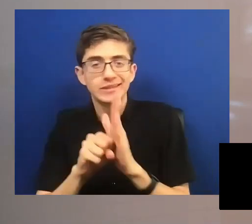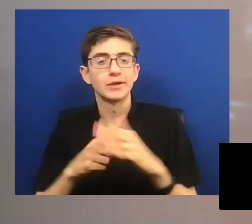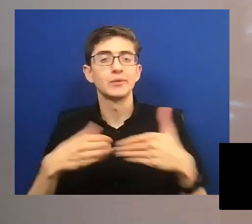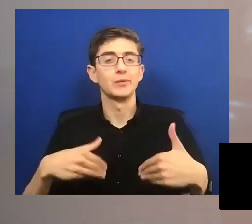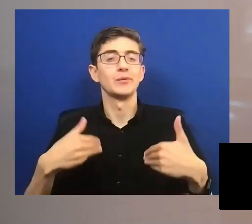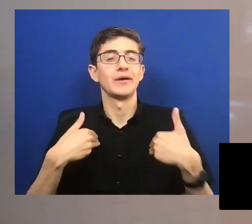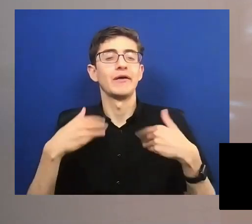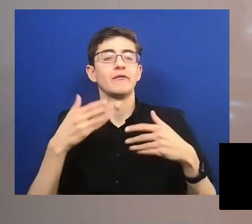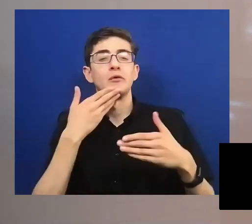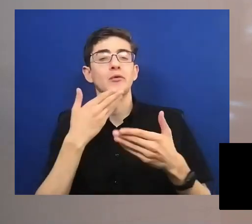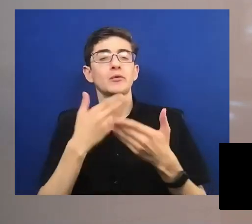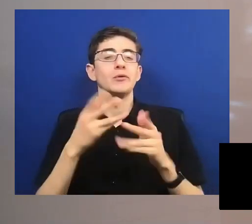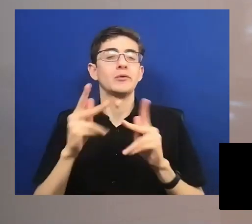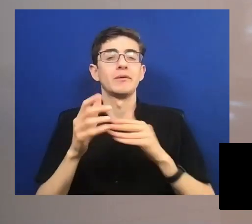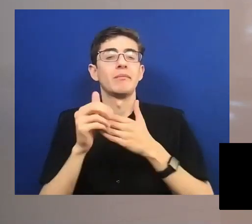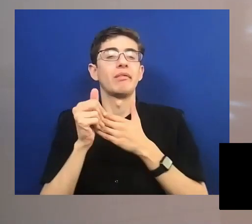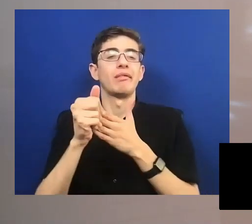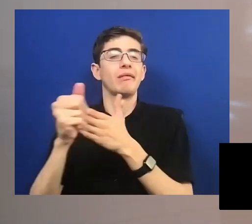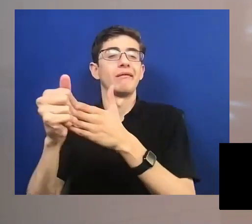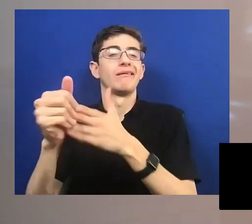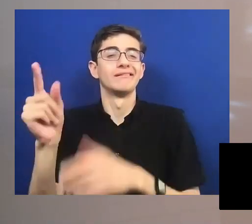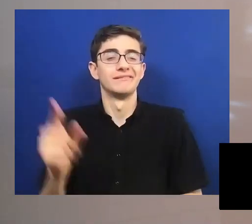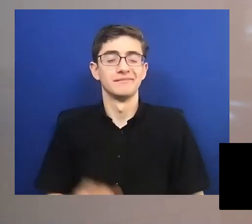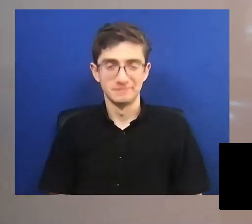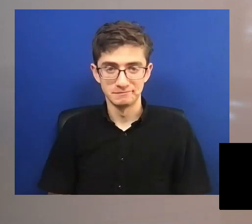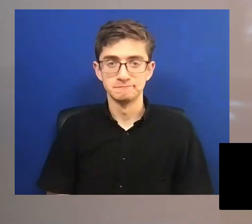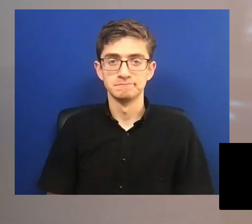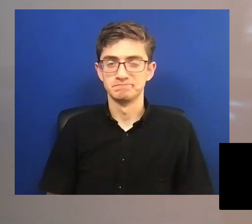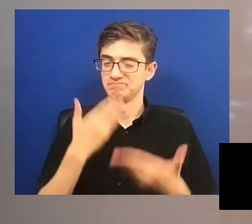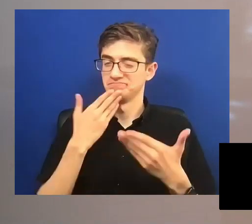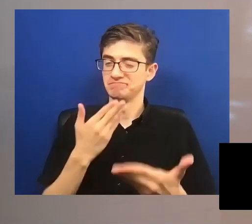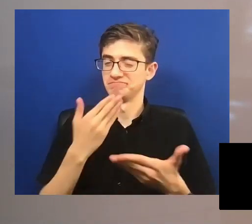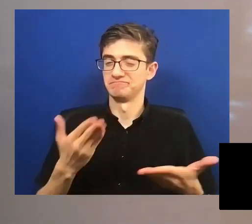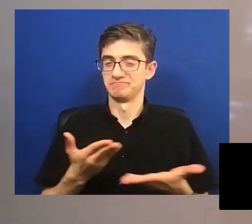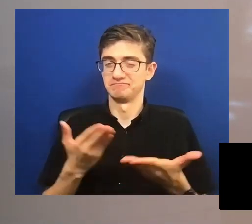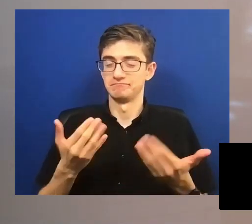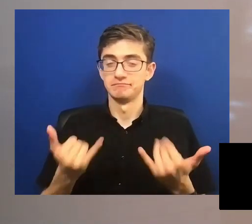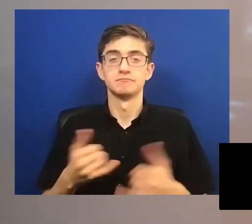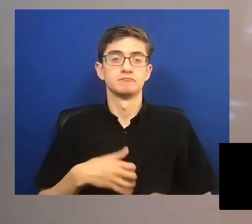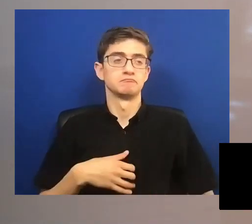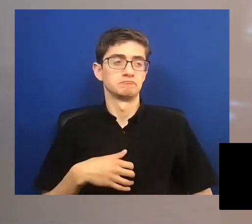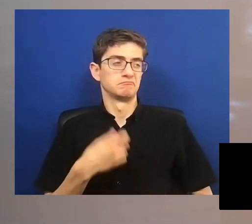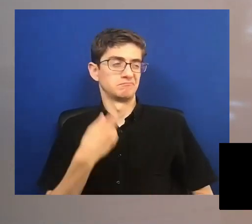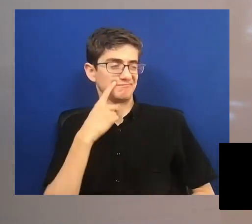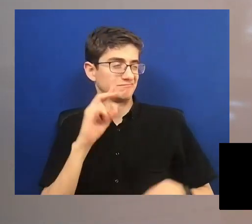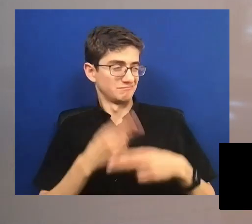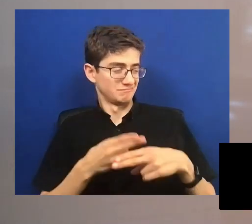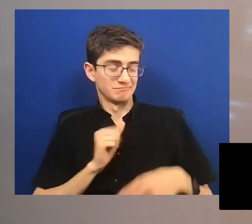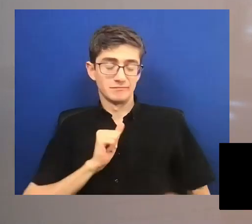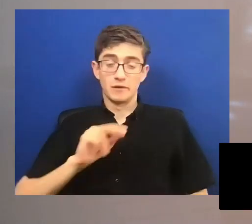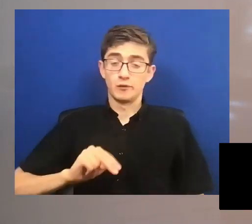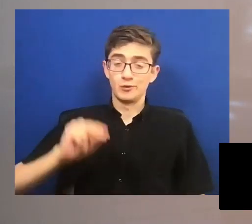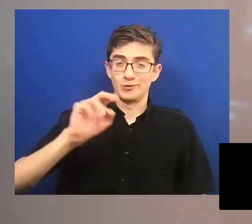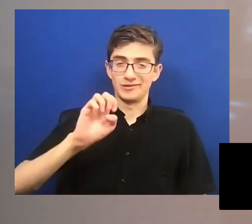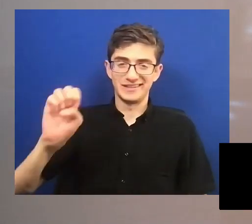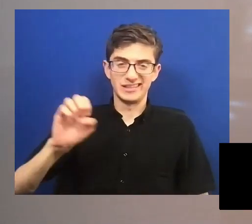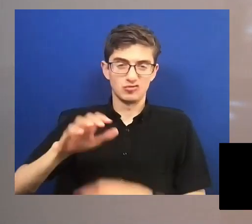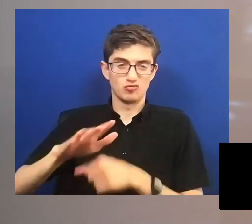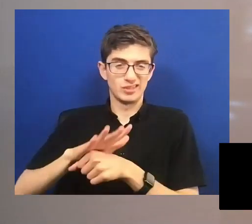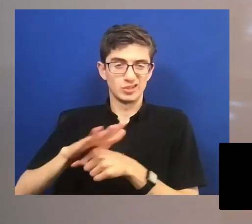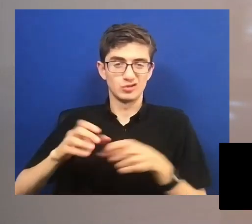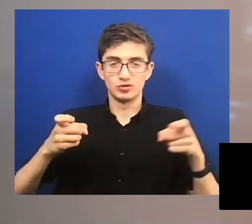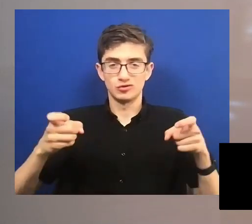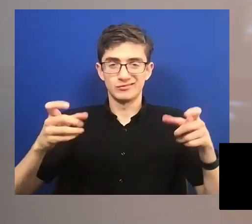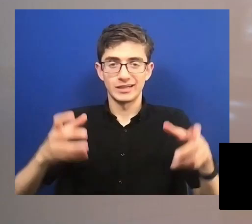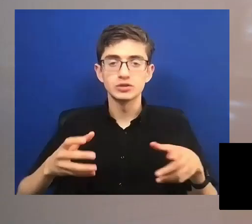very grateful to be here today. As Clayton mentioned, I'm the Northeast Regional Director. I work with